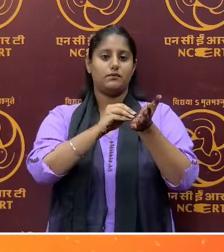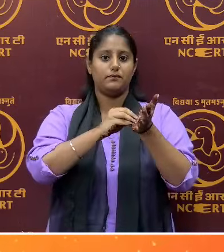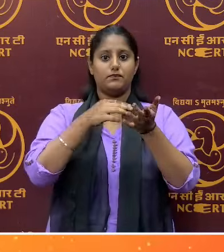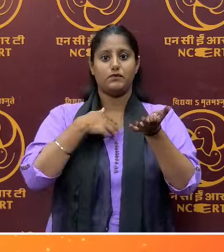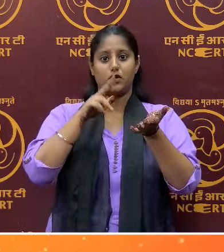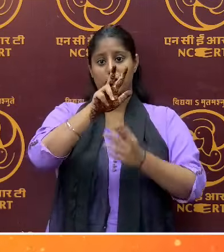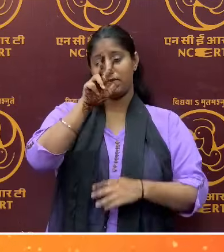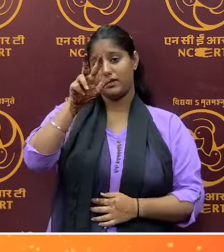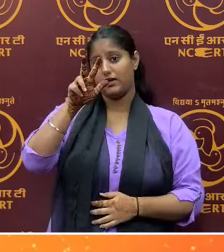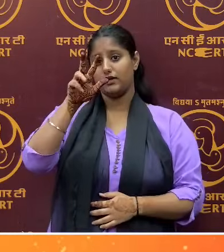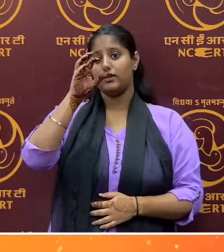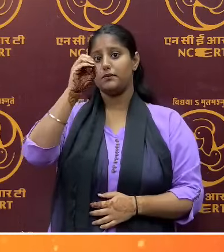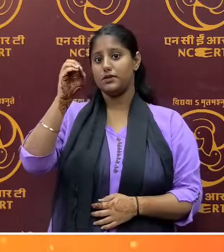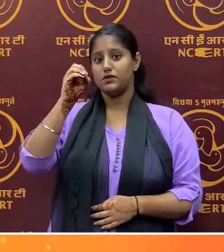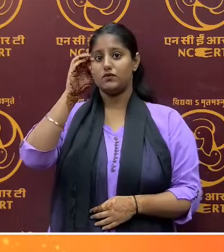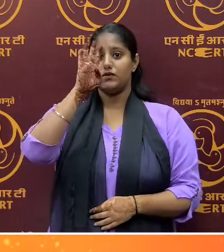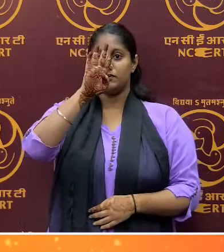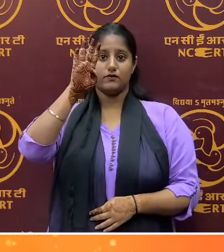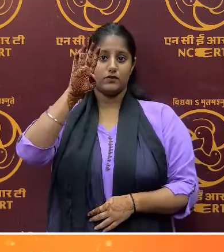is